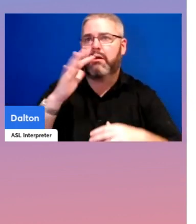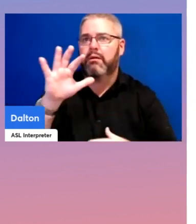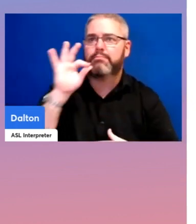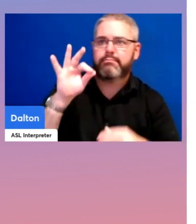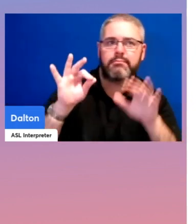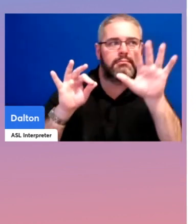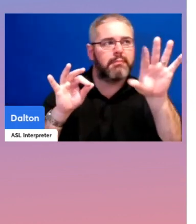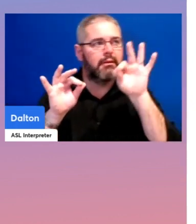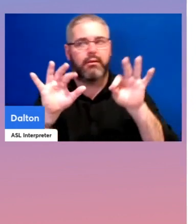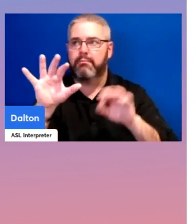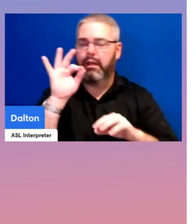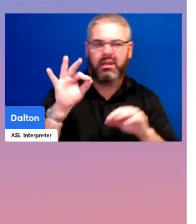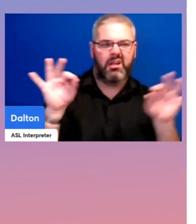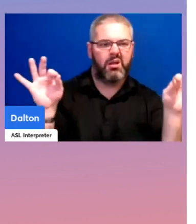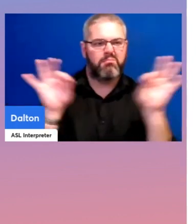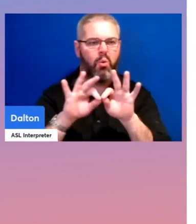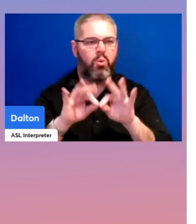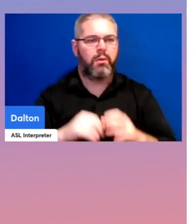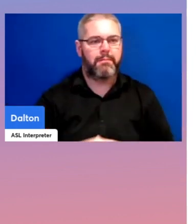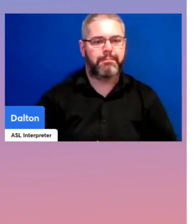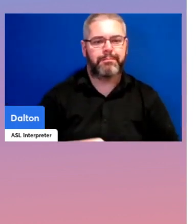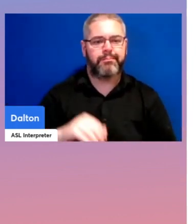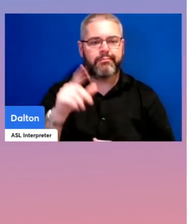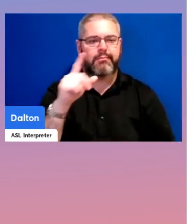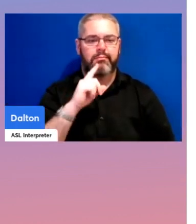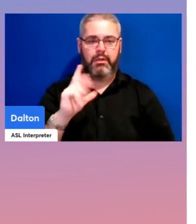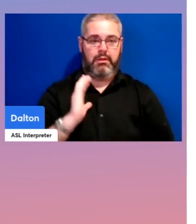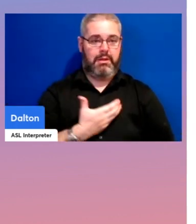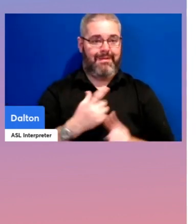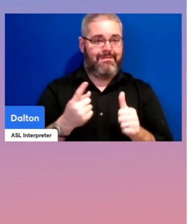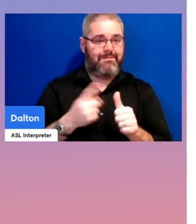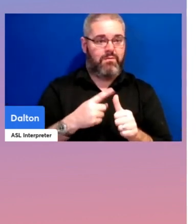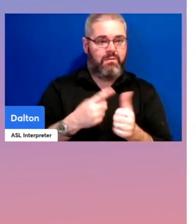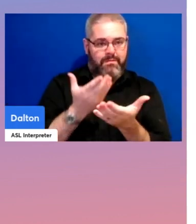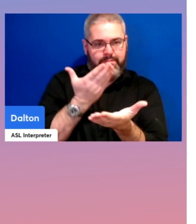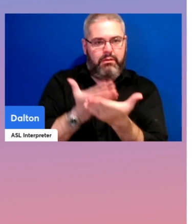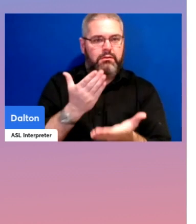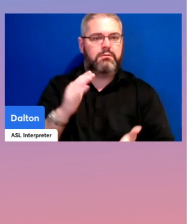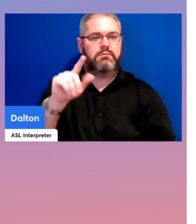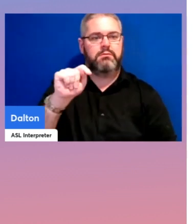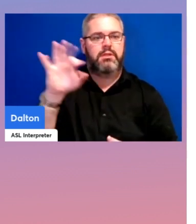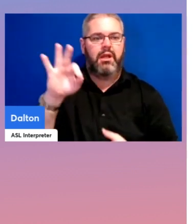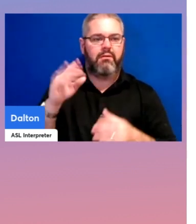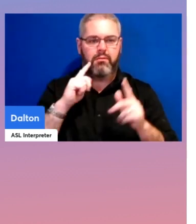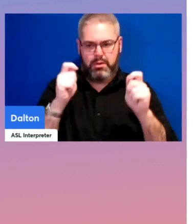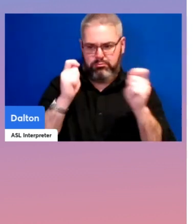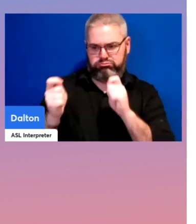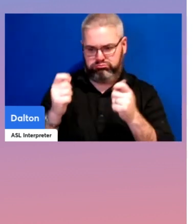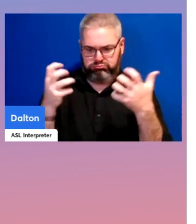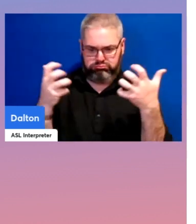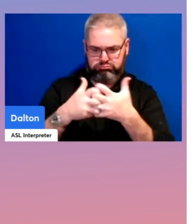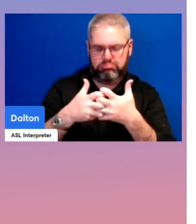is validating Terraform configuration. So this is technically not testing. This is using